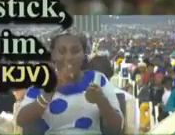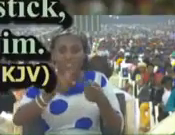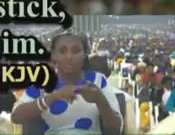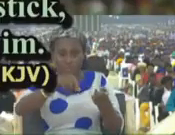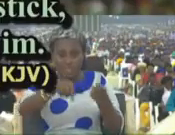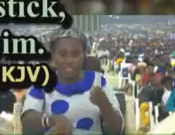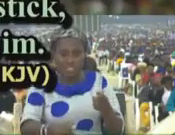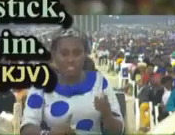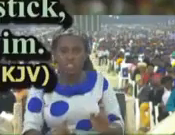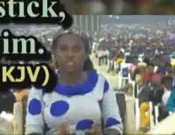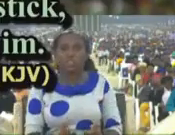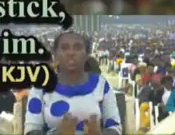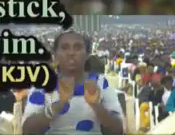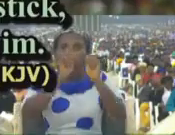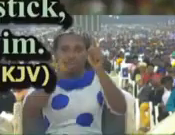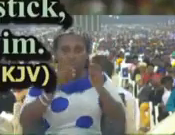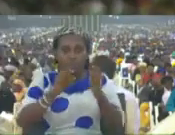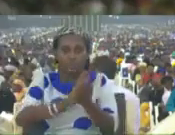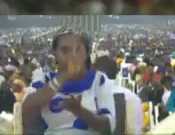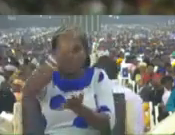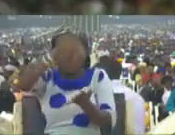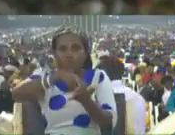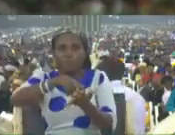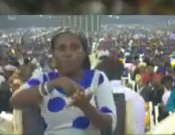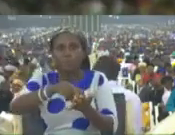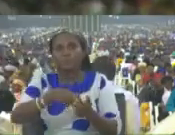jumped up and began to swim.